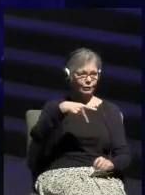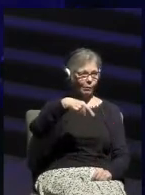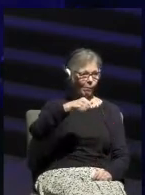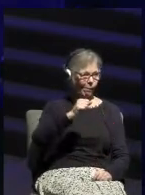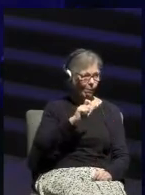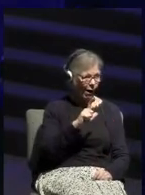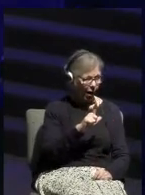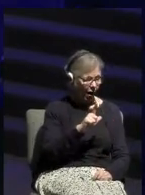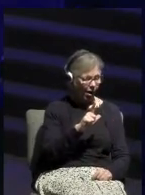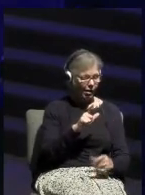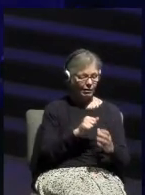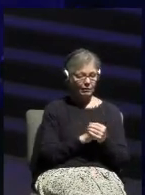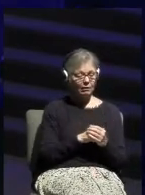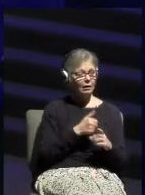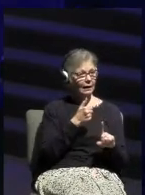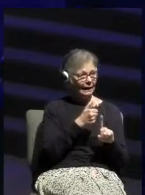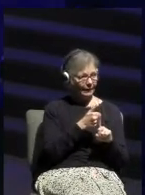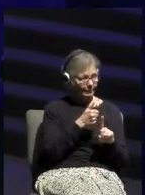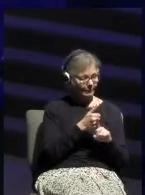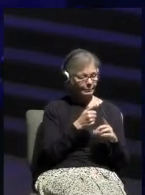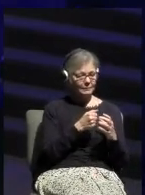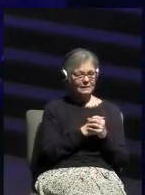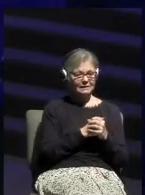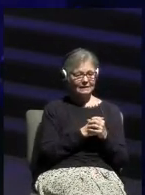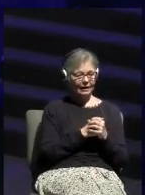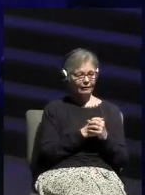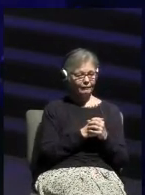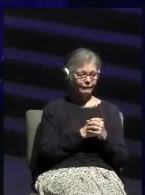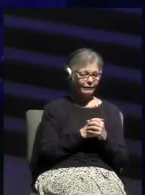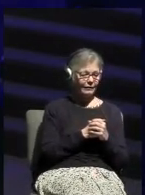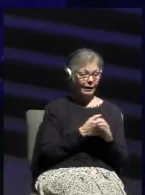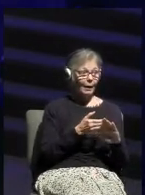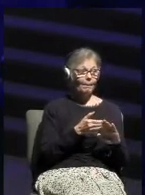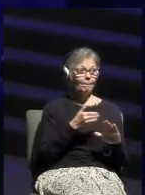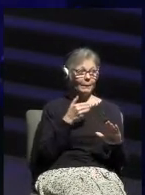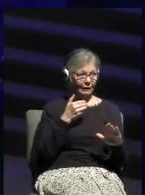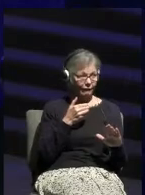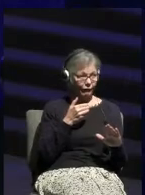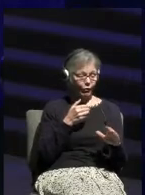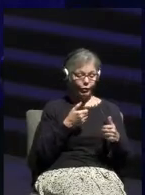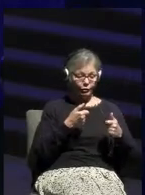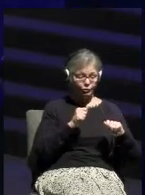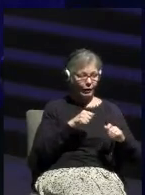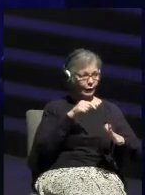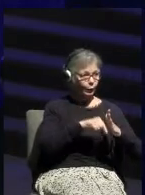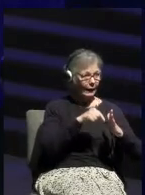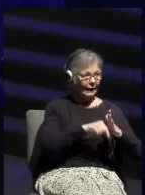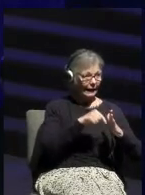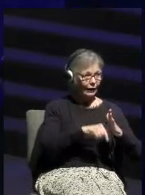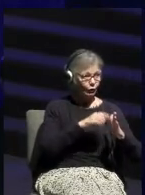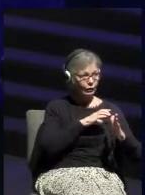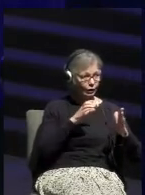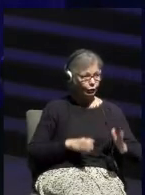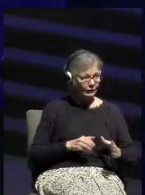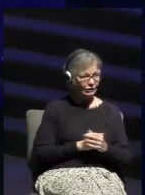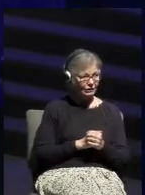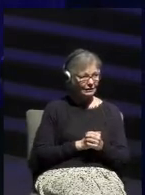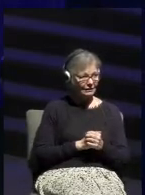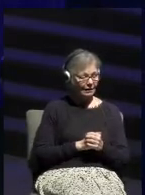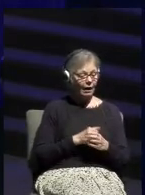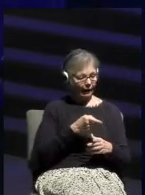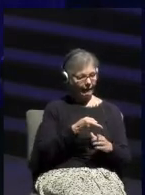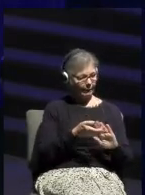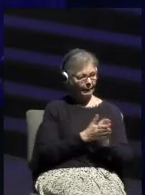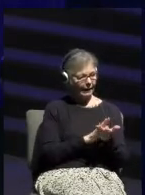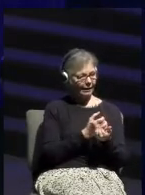did an amazing job of trying to eradicate Christianity. And then God did an amazing job